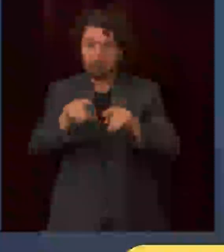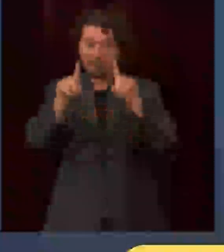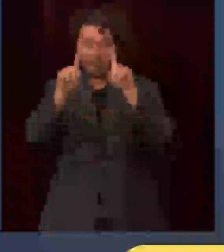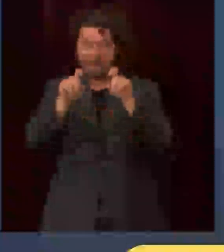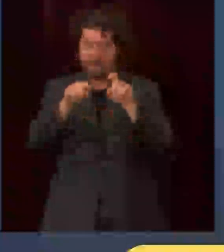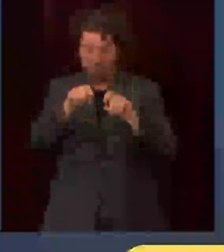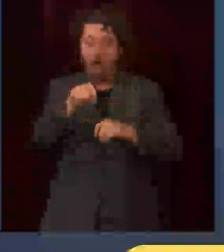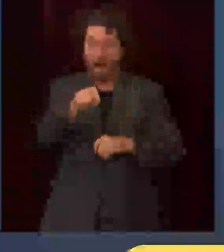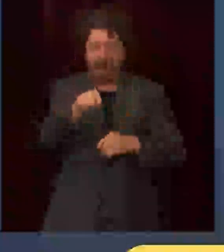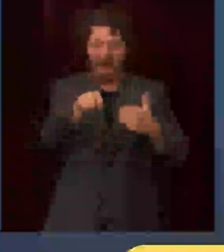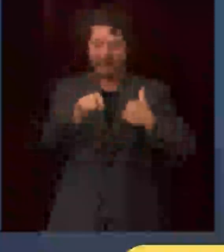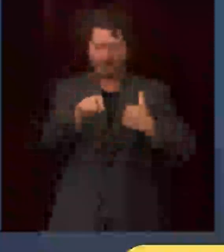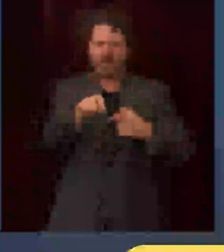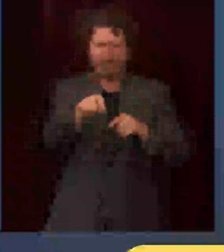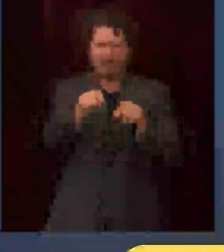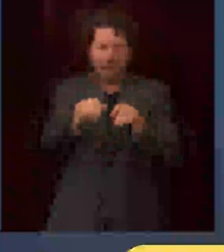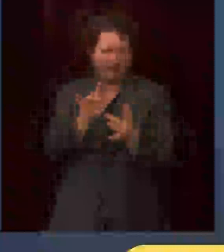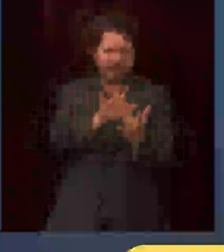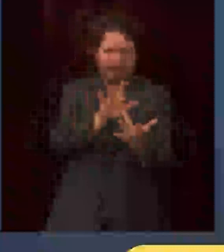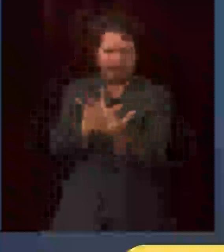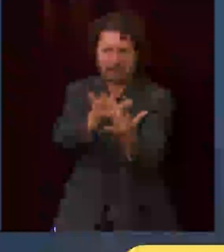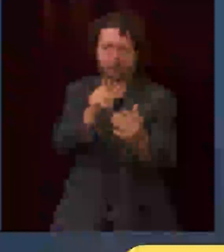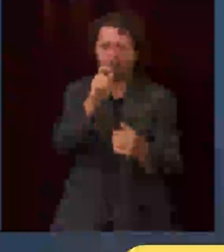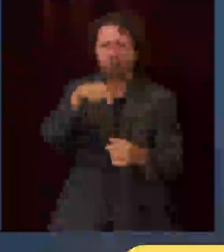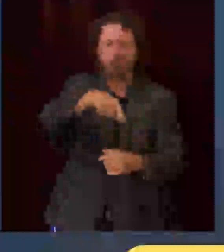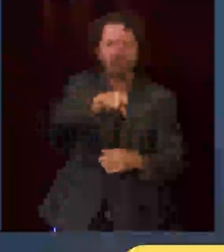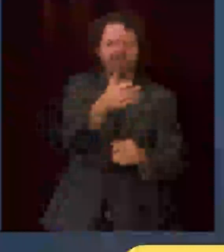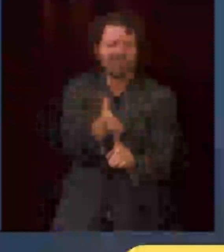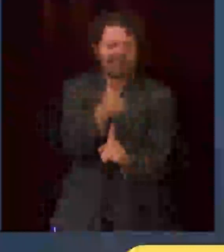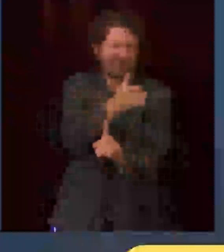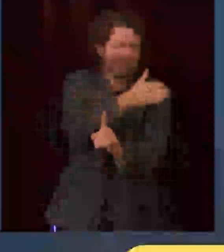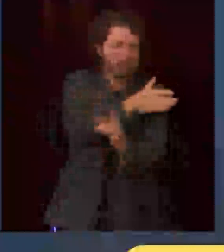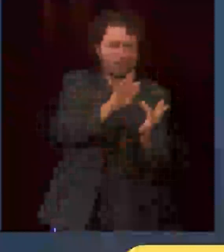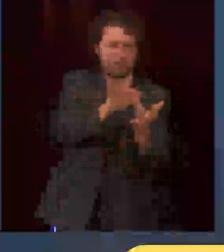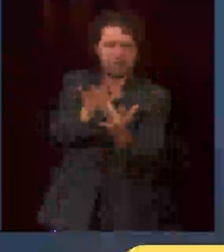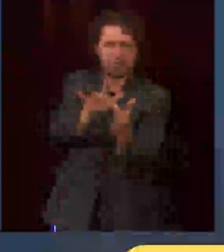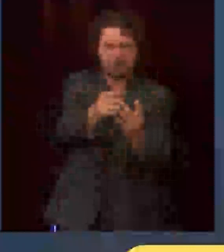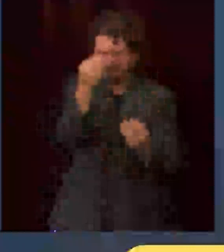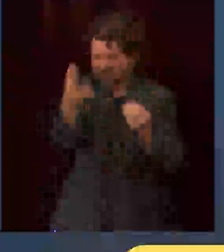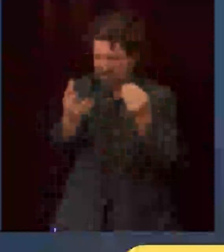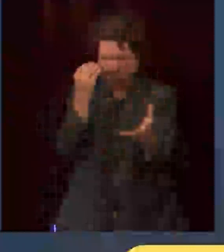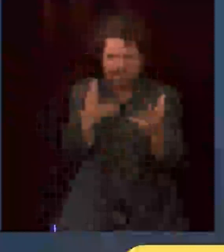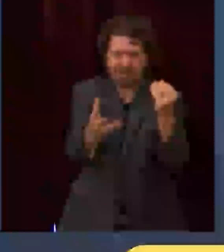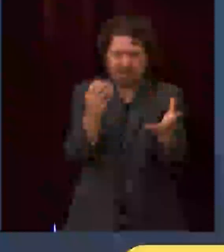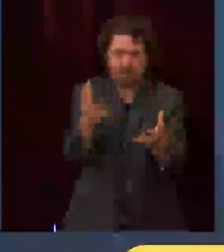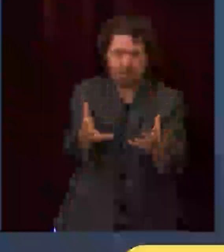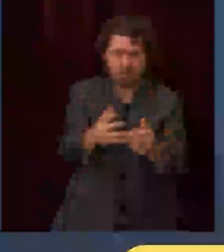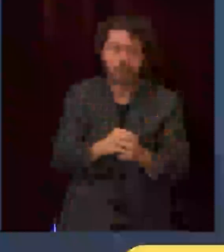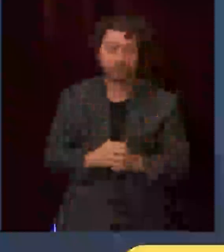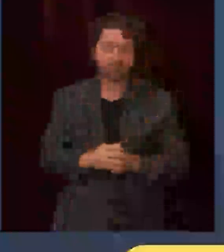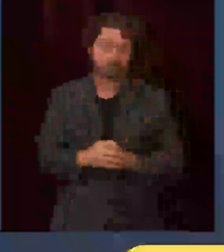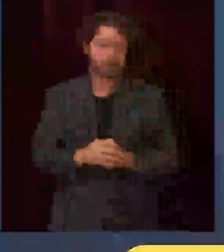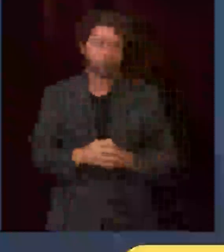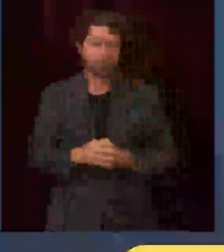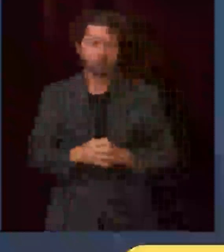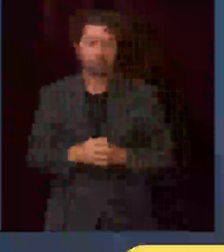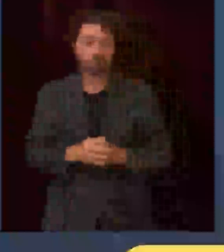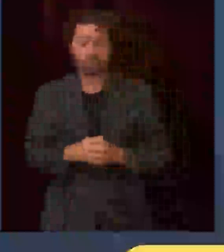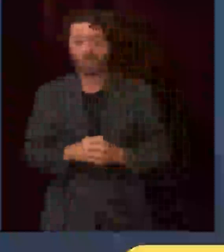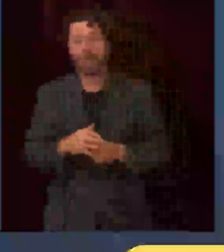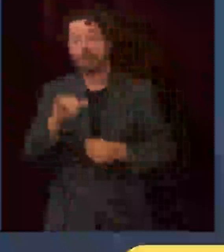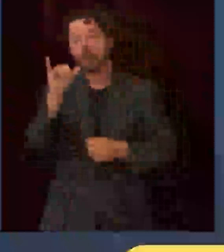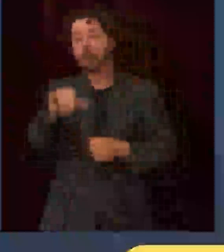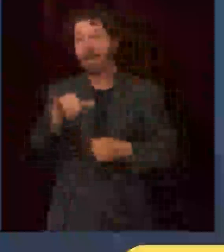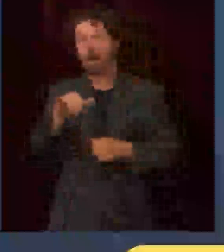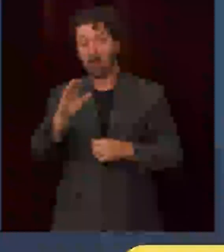here is to contact 90% of the cases, the contacts, by phone or in person